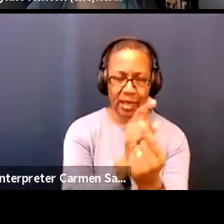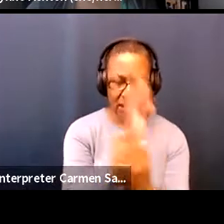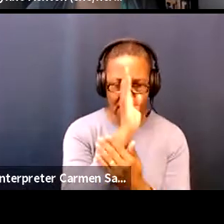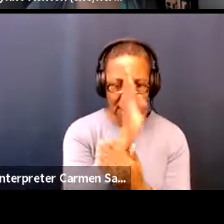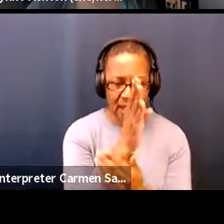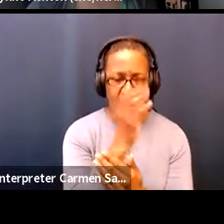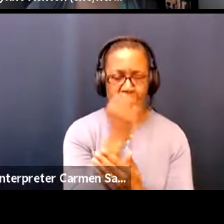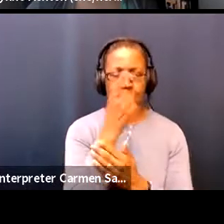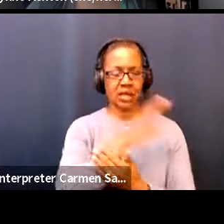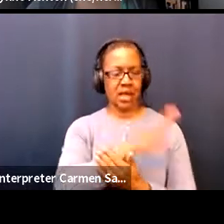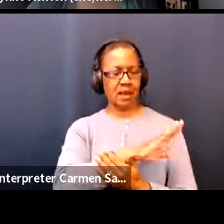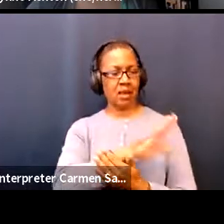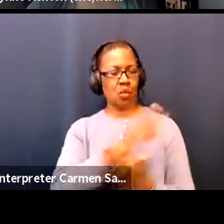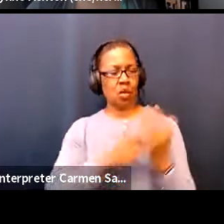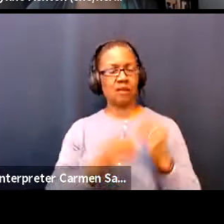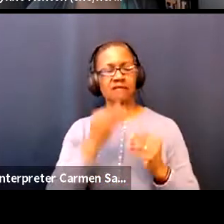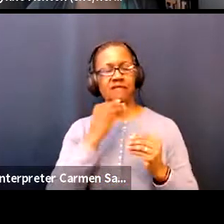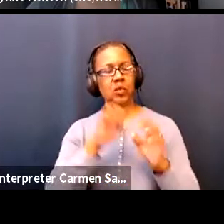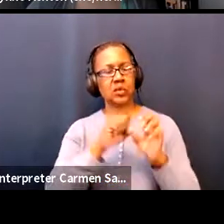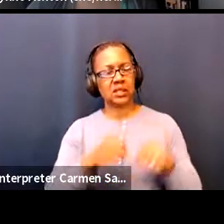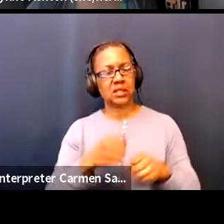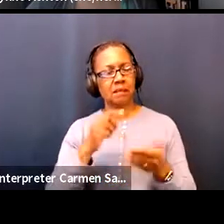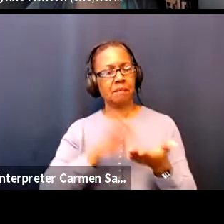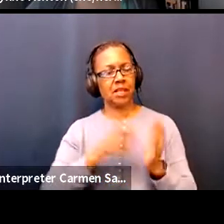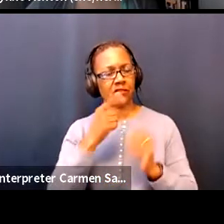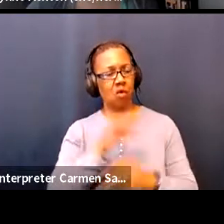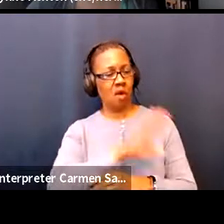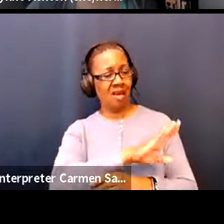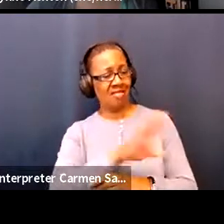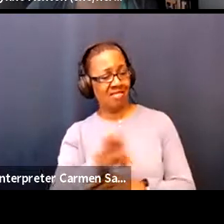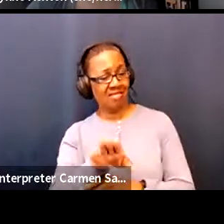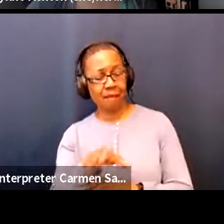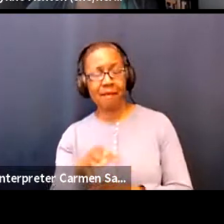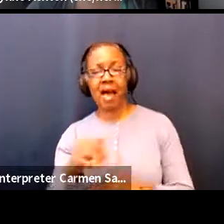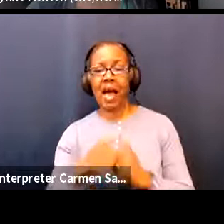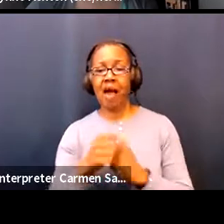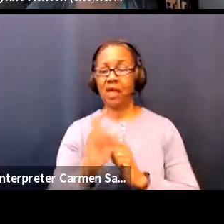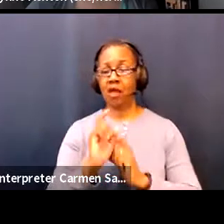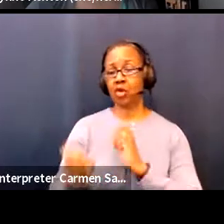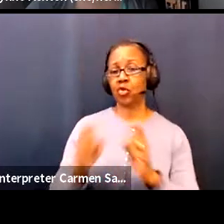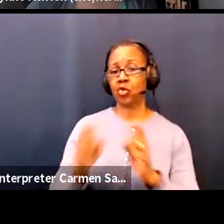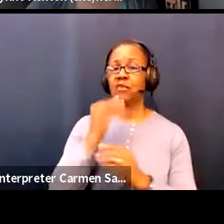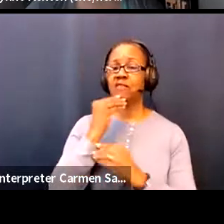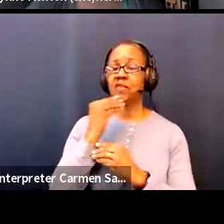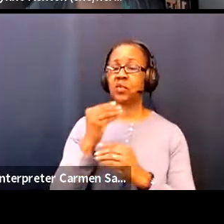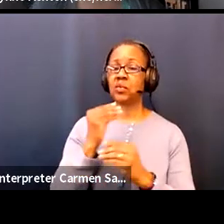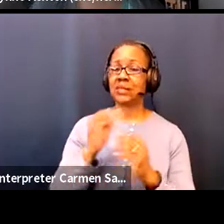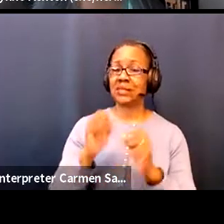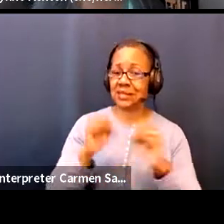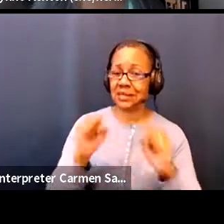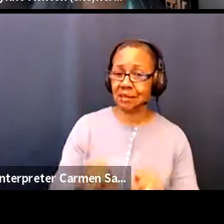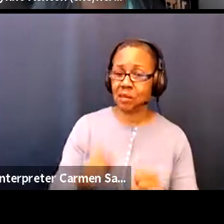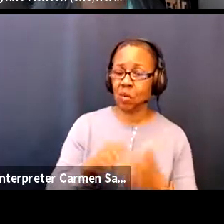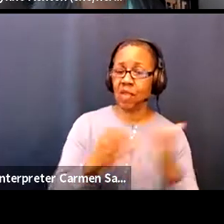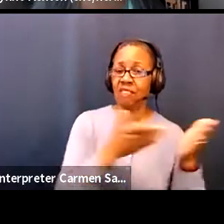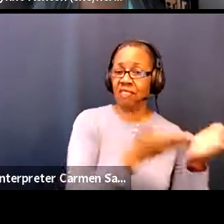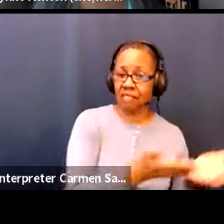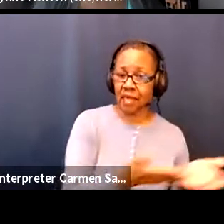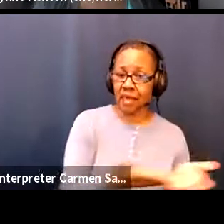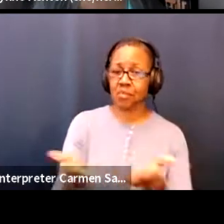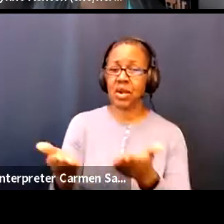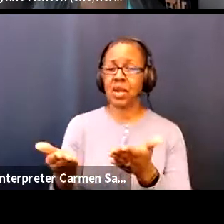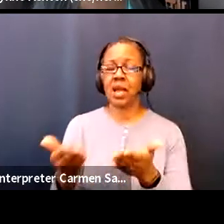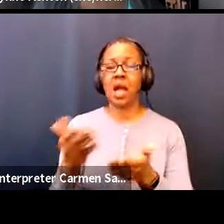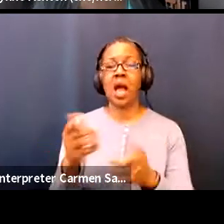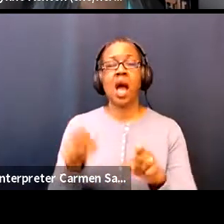systems means to them, what kinds of ways that they are contributing to the food systems, the assets they bring to it, but also some of